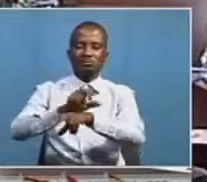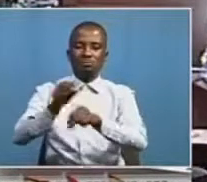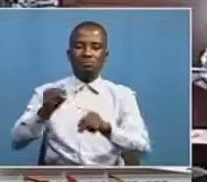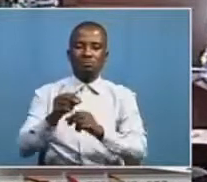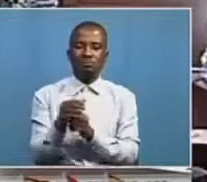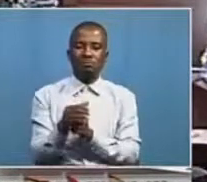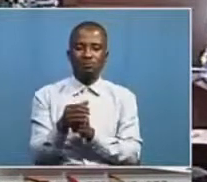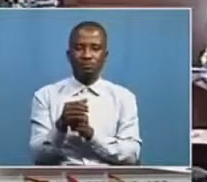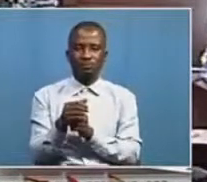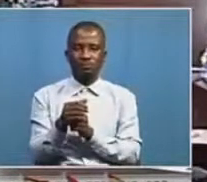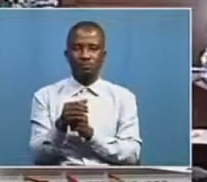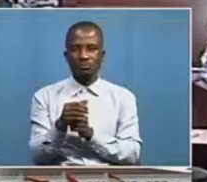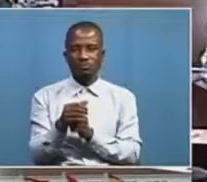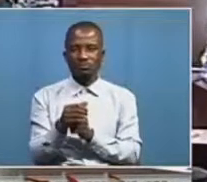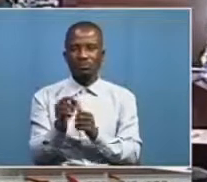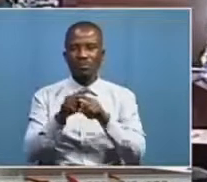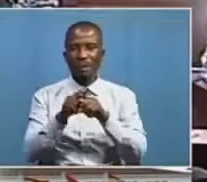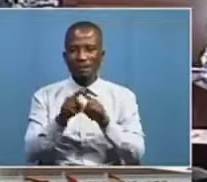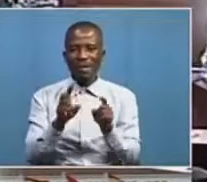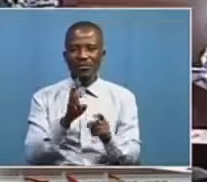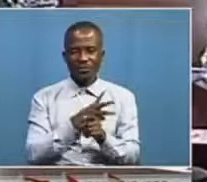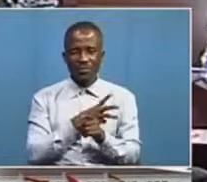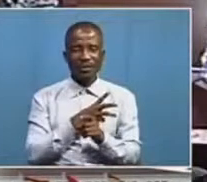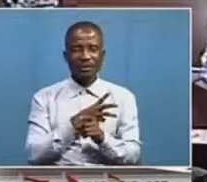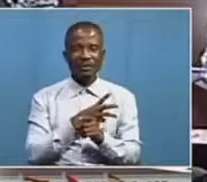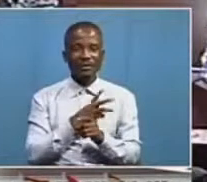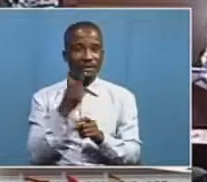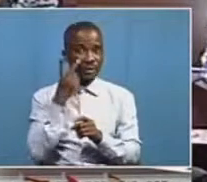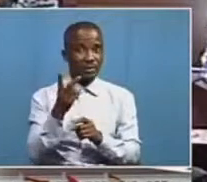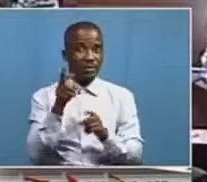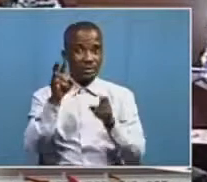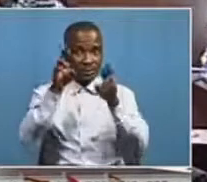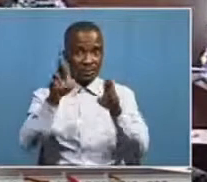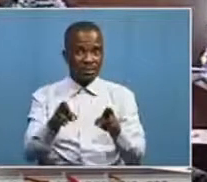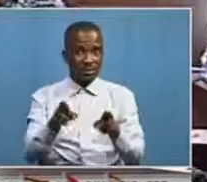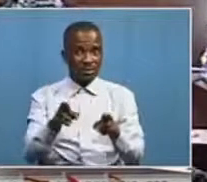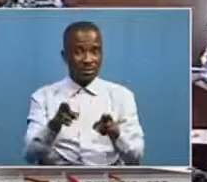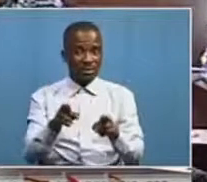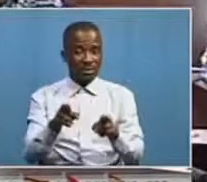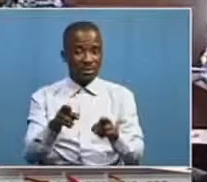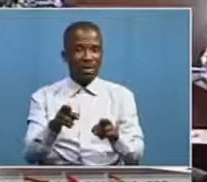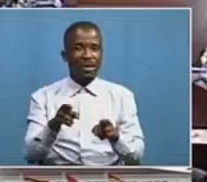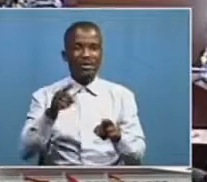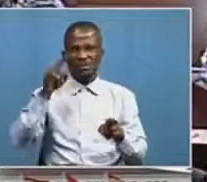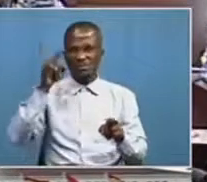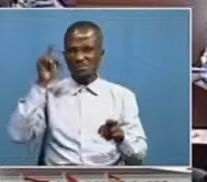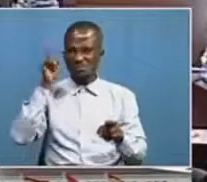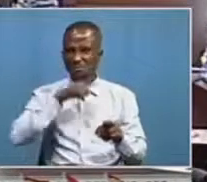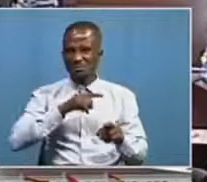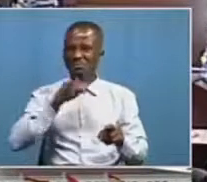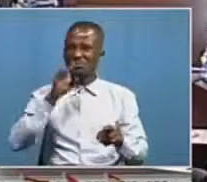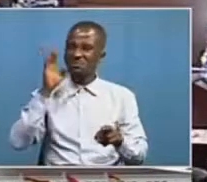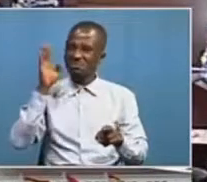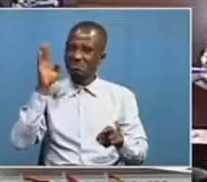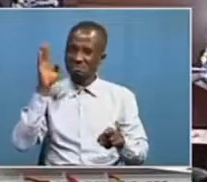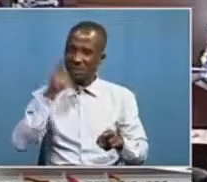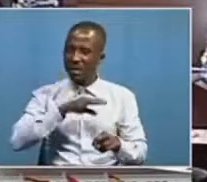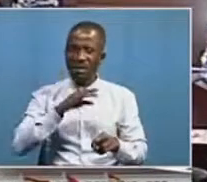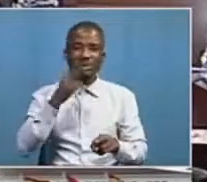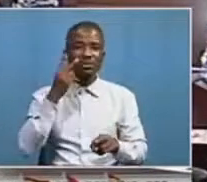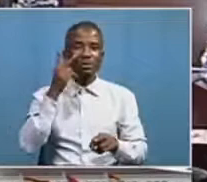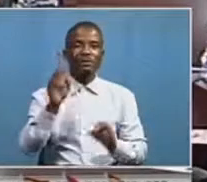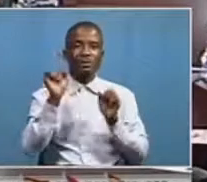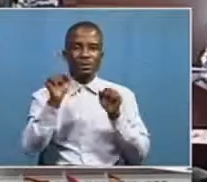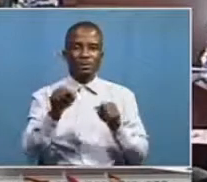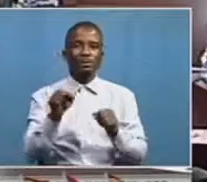But we are entitled, if we see the results are flawed, they are not born out of data, we